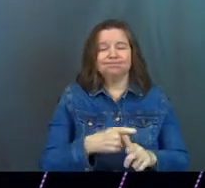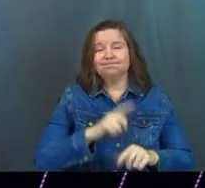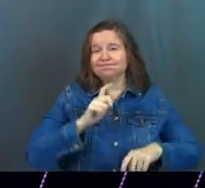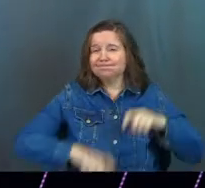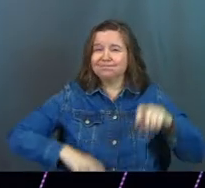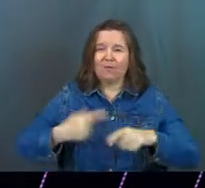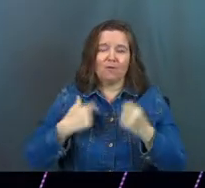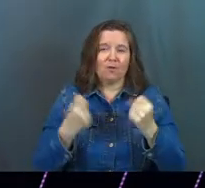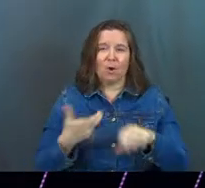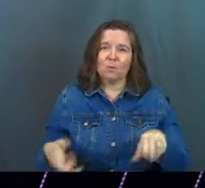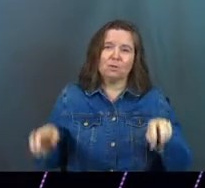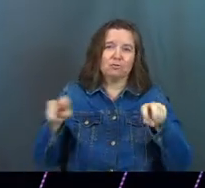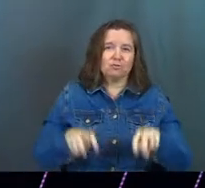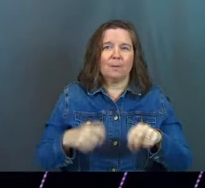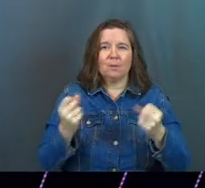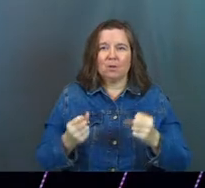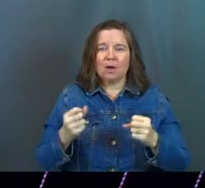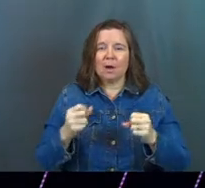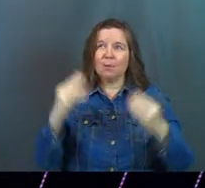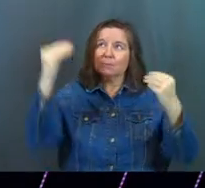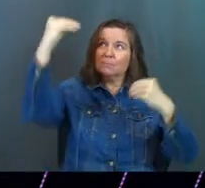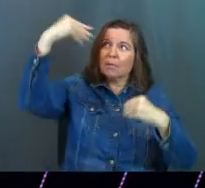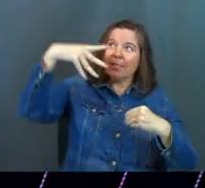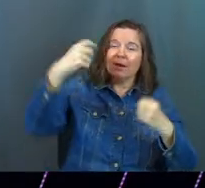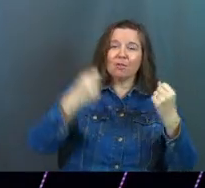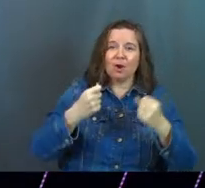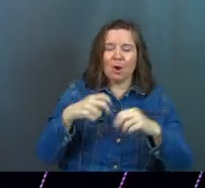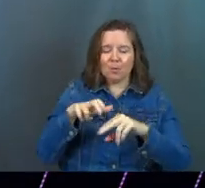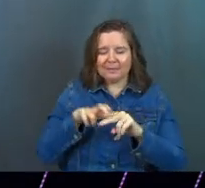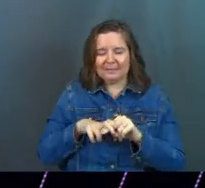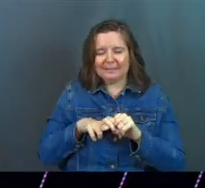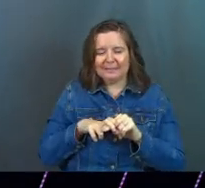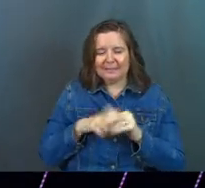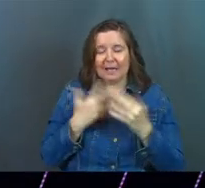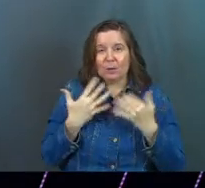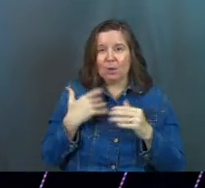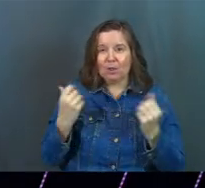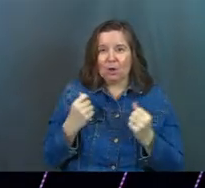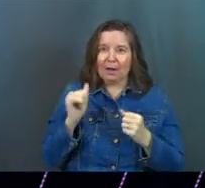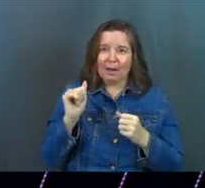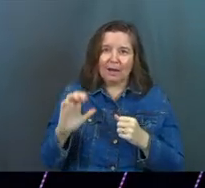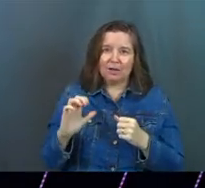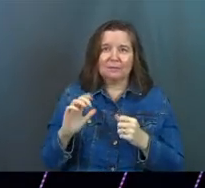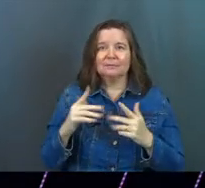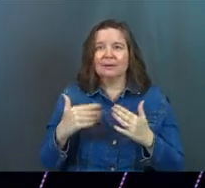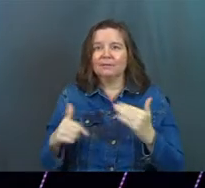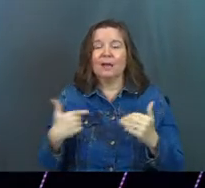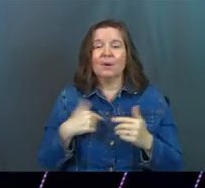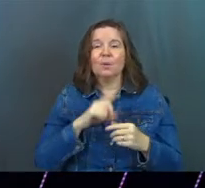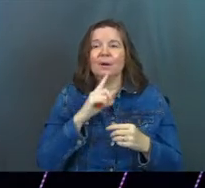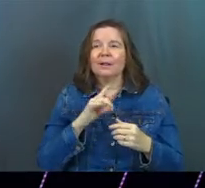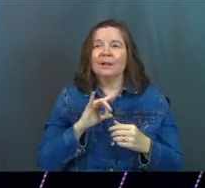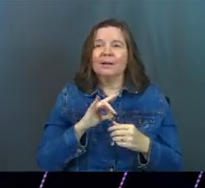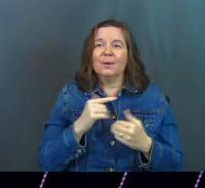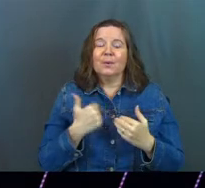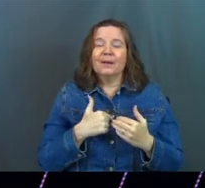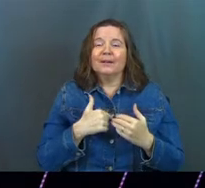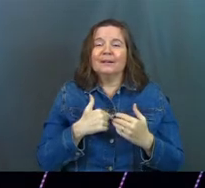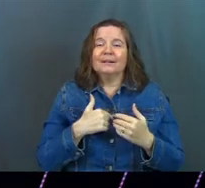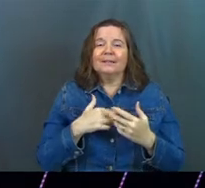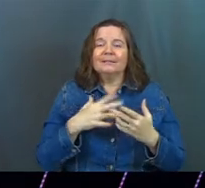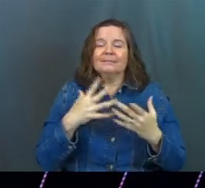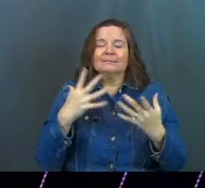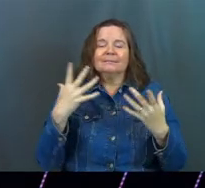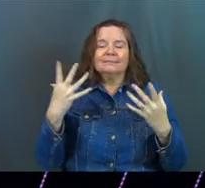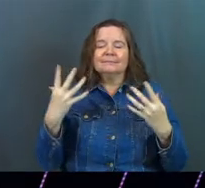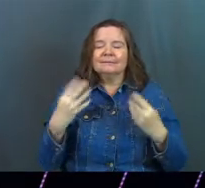for the car, and we jump in the car, we turn on the dome light in the car, we just sit there, and it's cooler in the car, air conditioning's going, and we're just like, we're